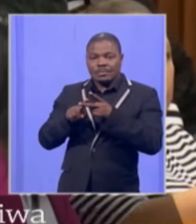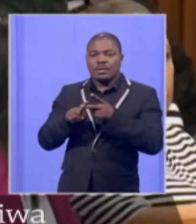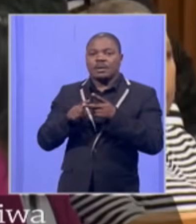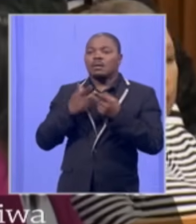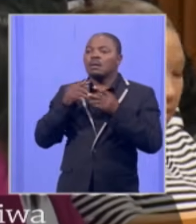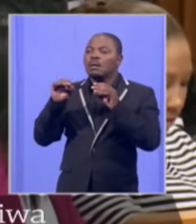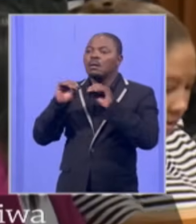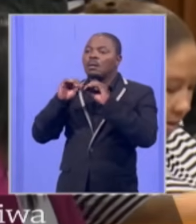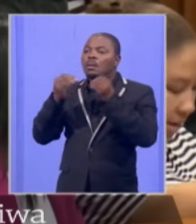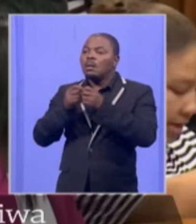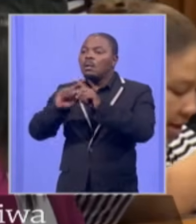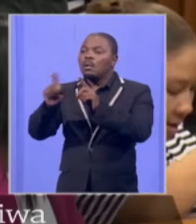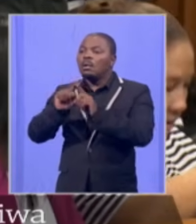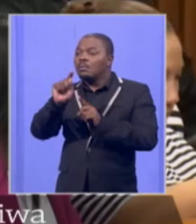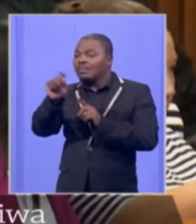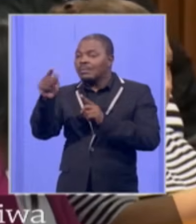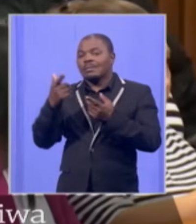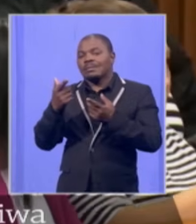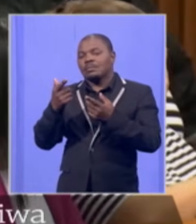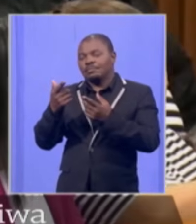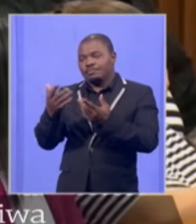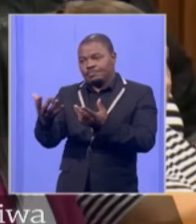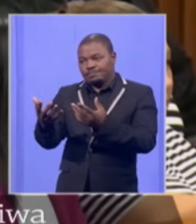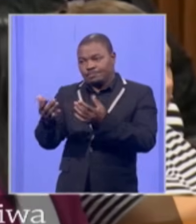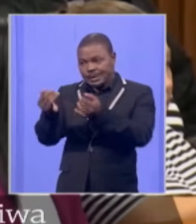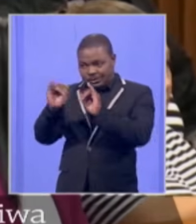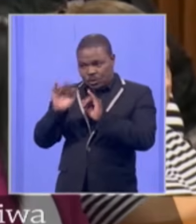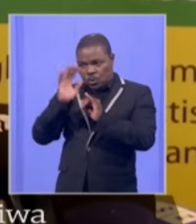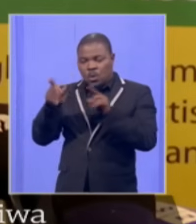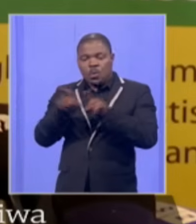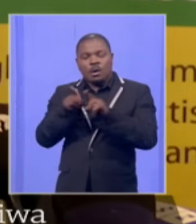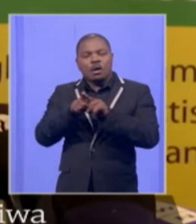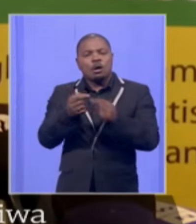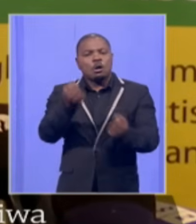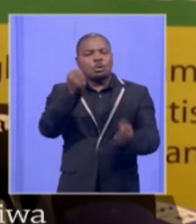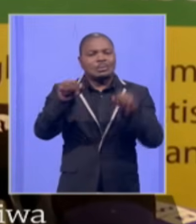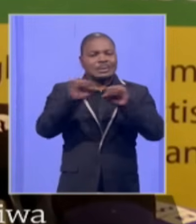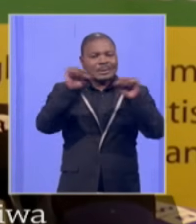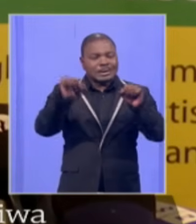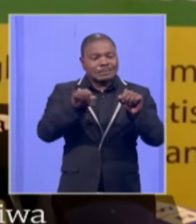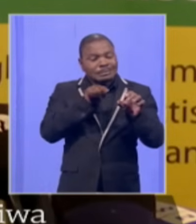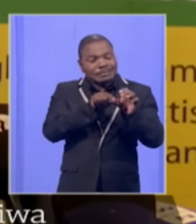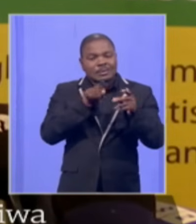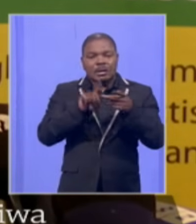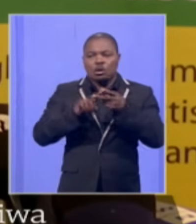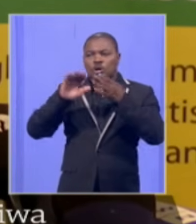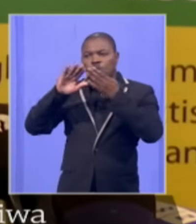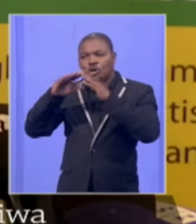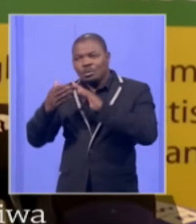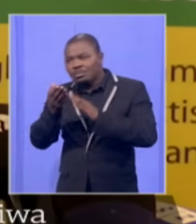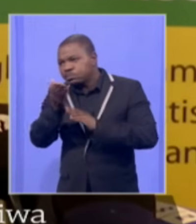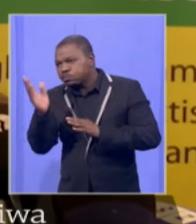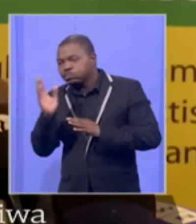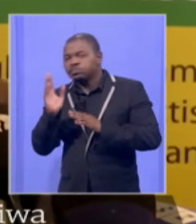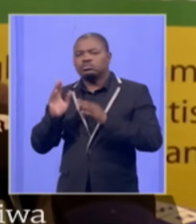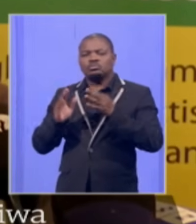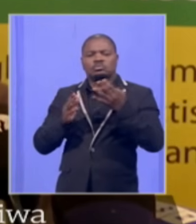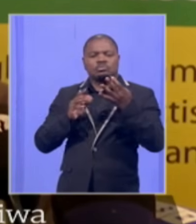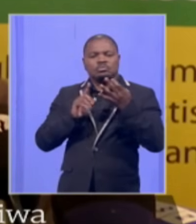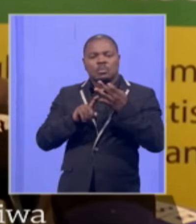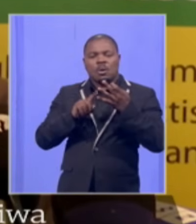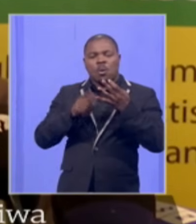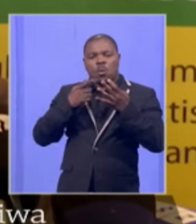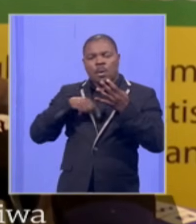institutions, the various institutions within the criminal justice system, civil society, and we'll